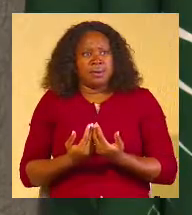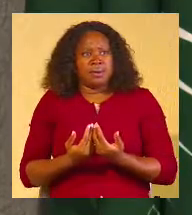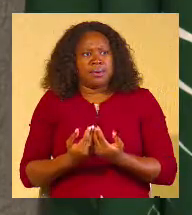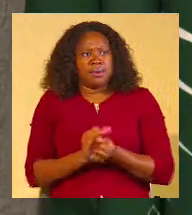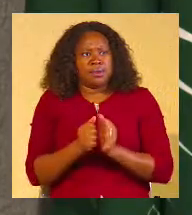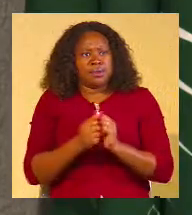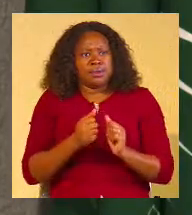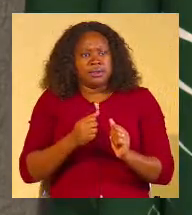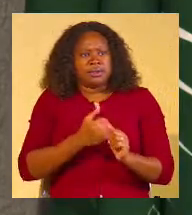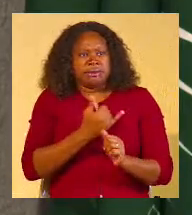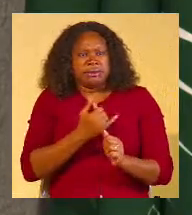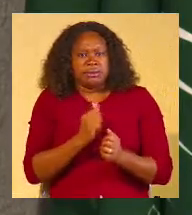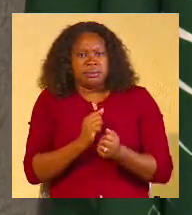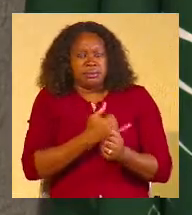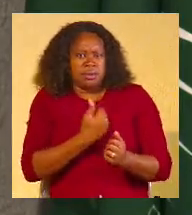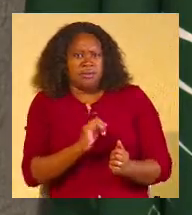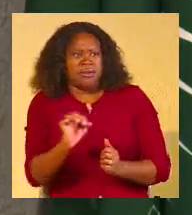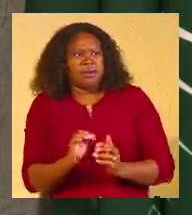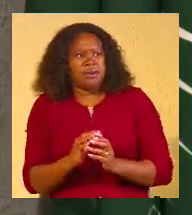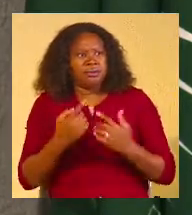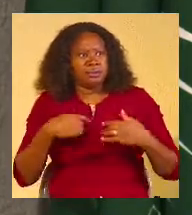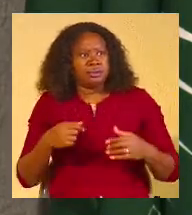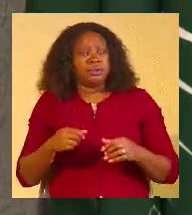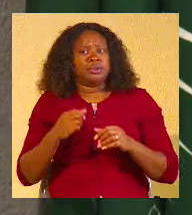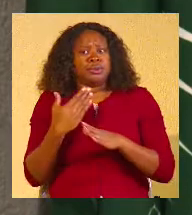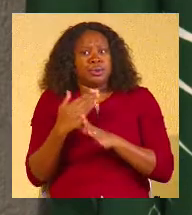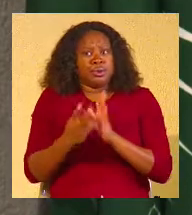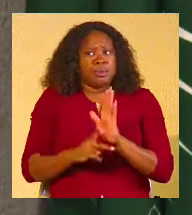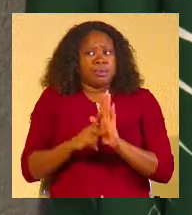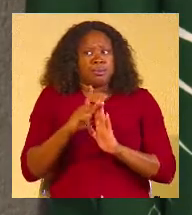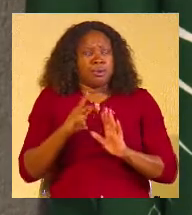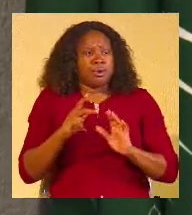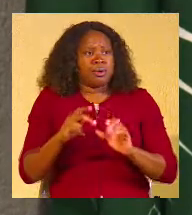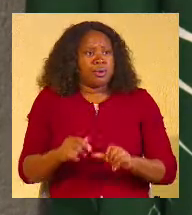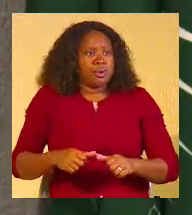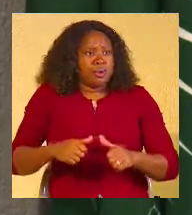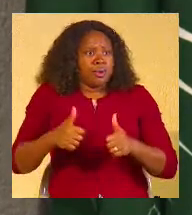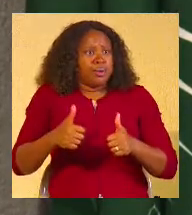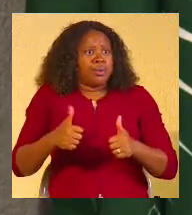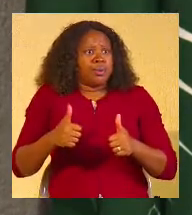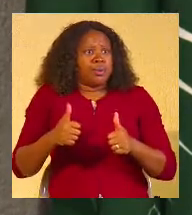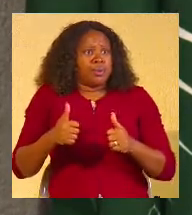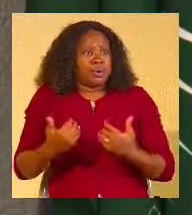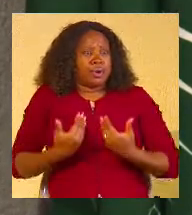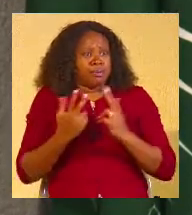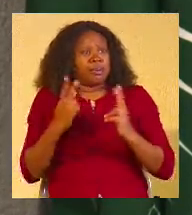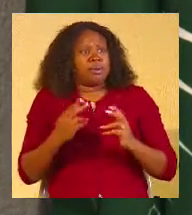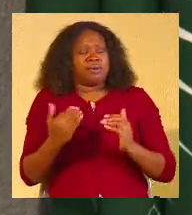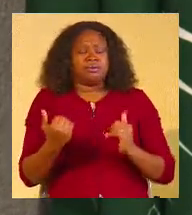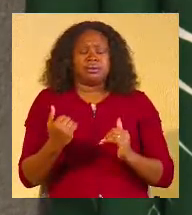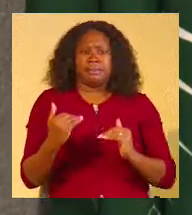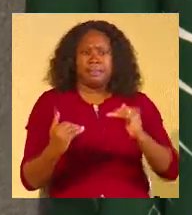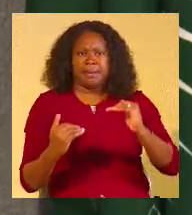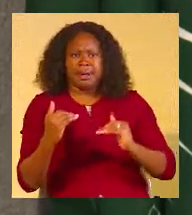then for us, those that work to promote the well-being of young people, to also balance out and cushion some